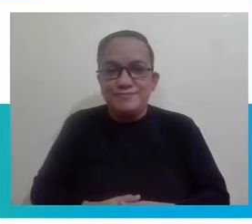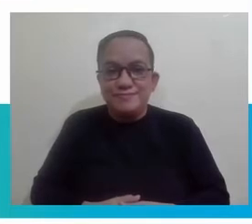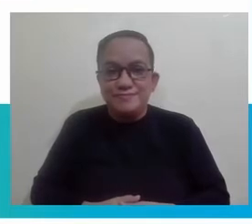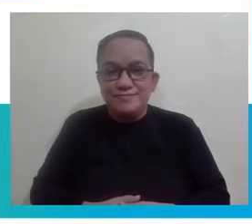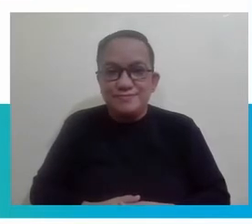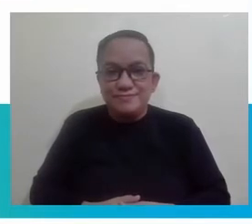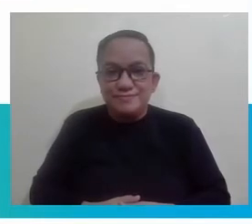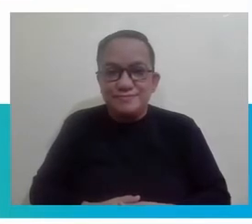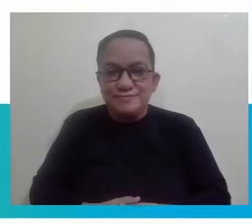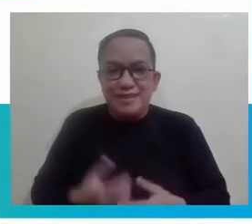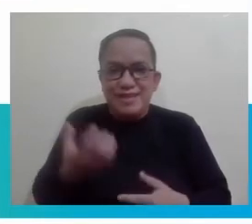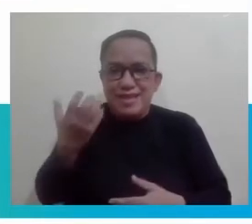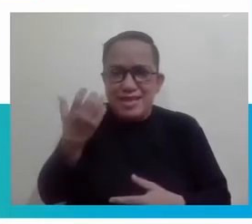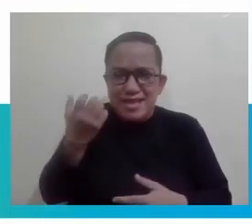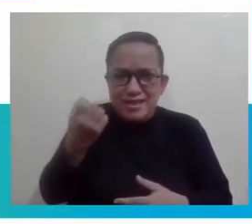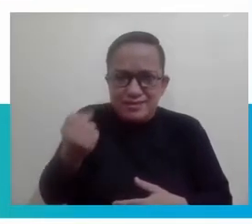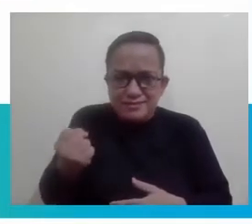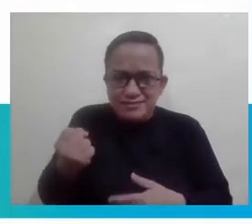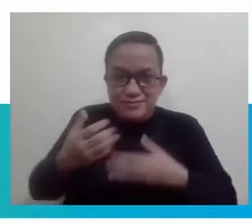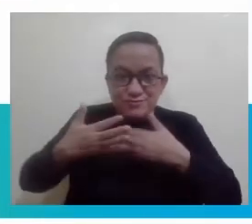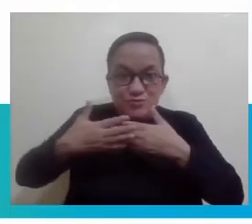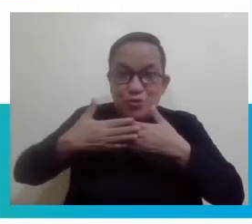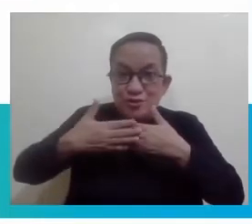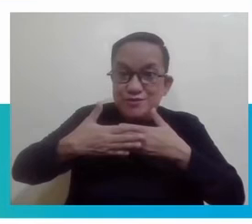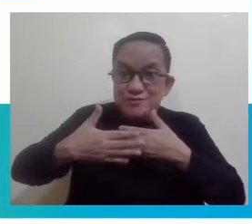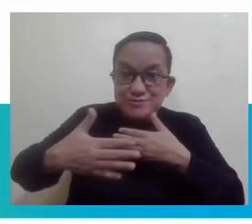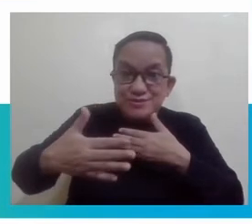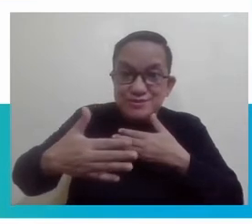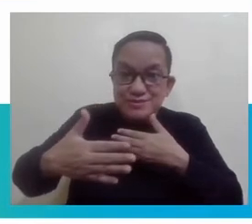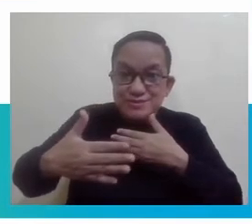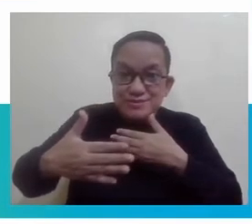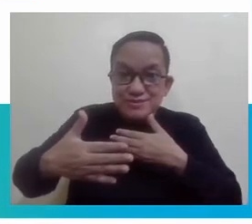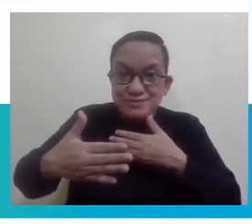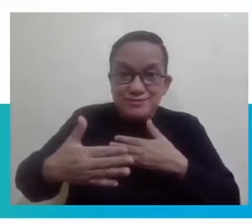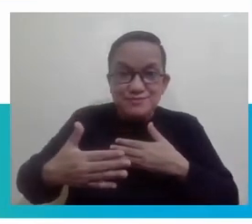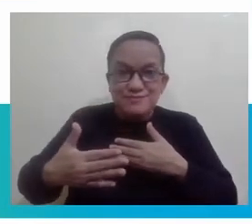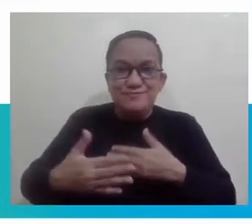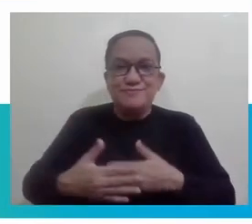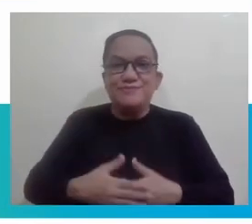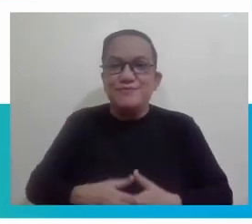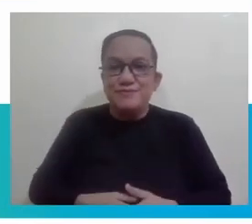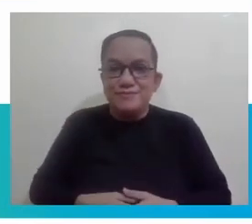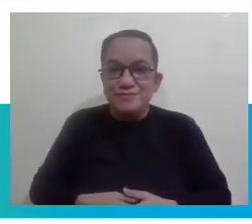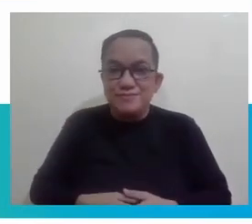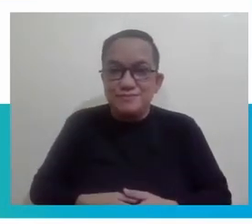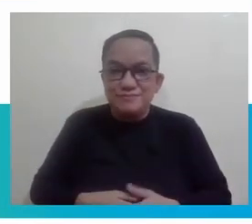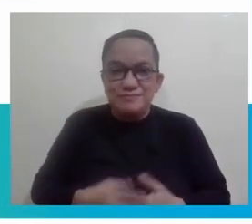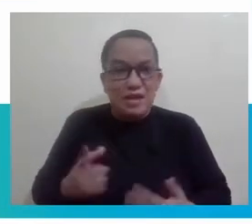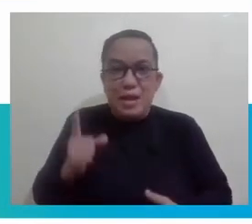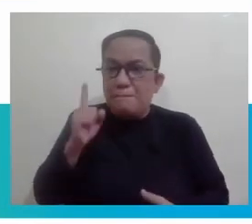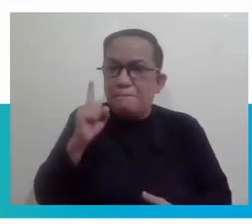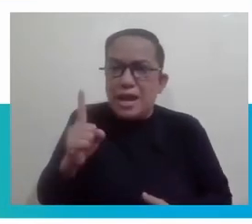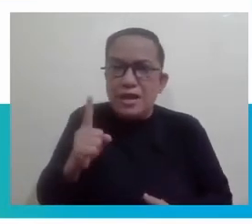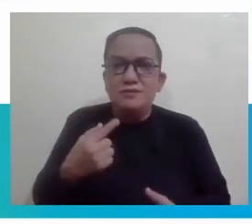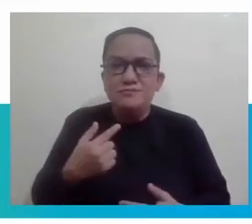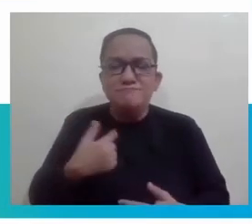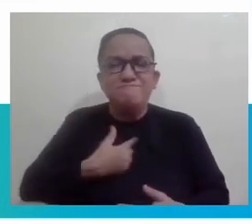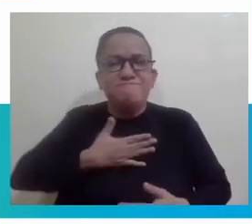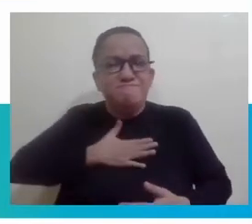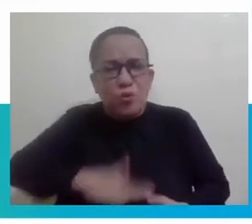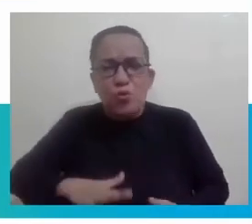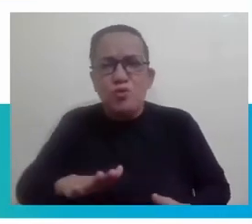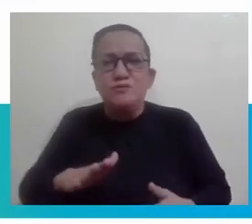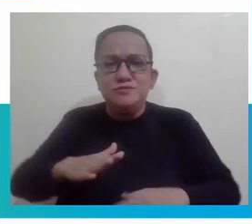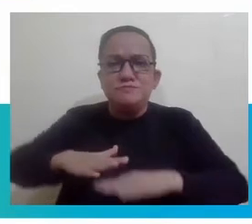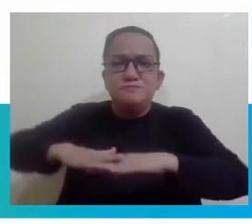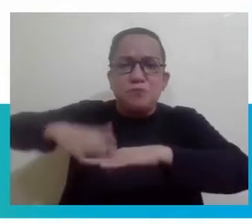This is good, but without countermeasures, this will lead to increasing pressure on marine and coastal ecosystems, as well as